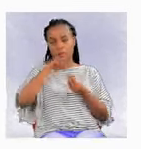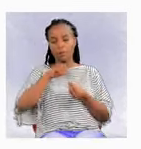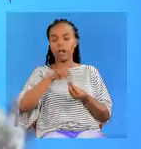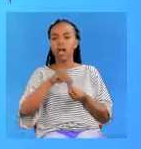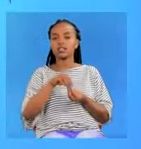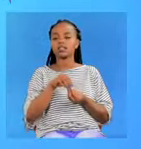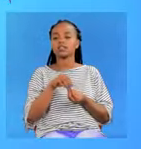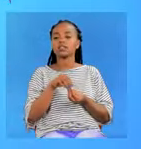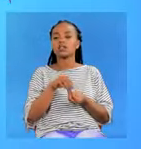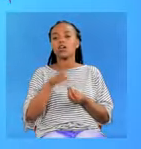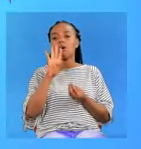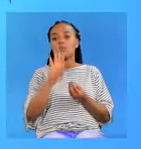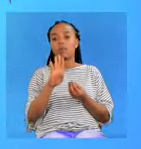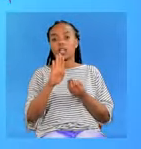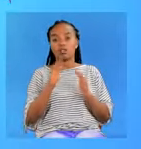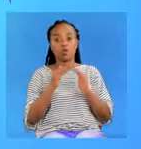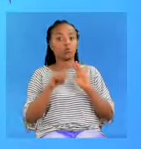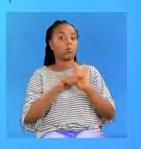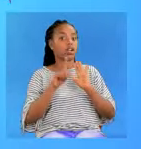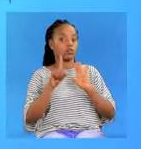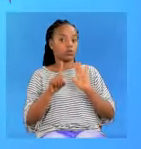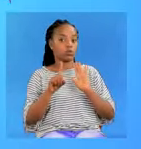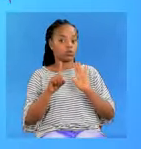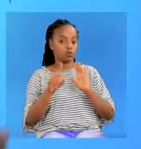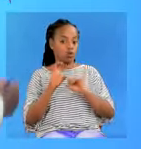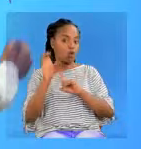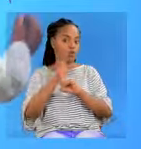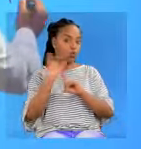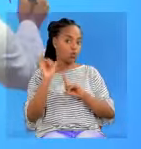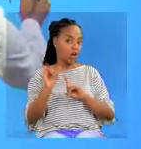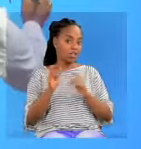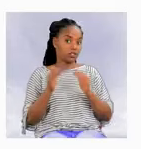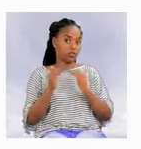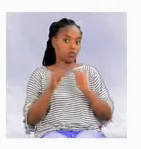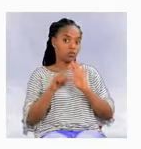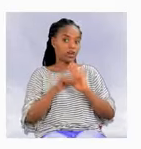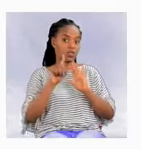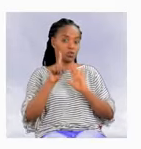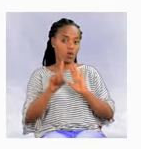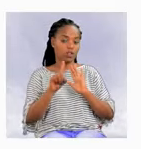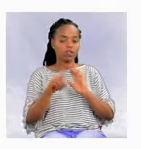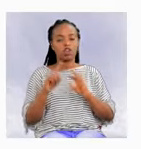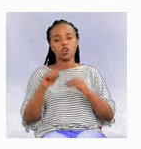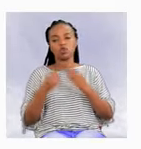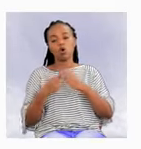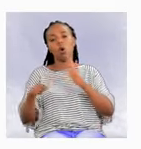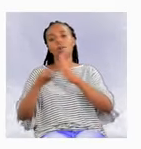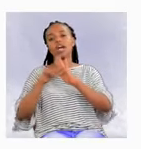plus b is minus 1, coefficient of y, minus 1 squared.